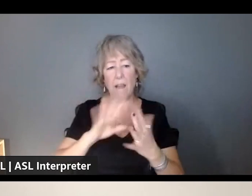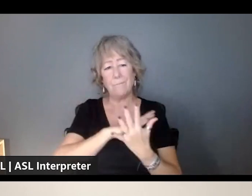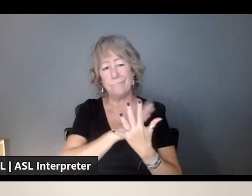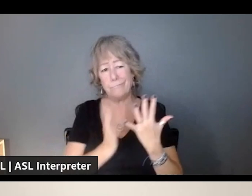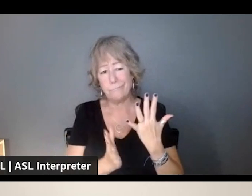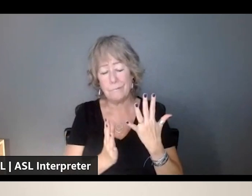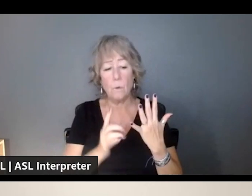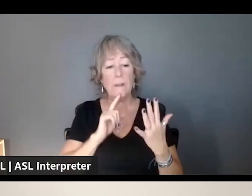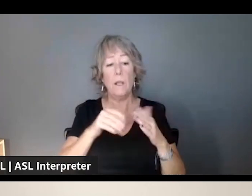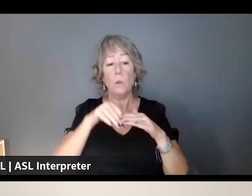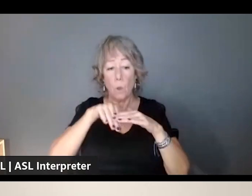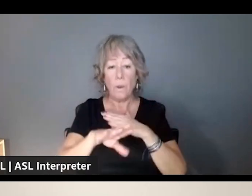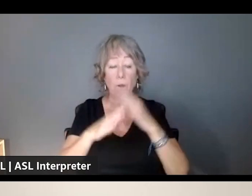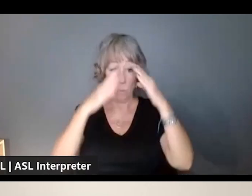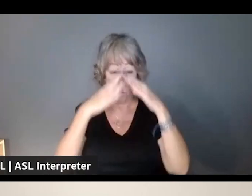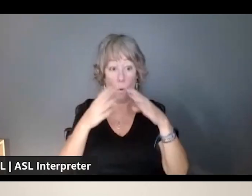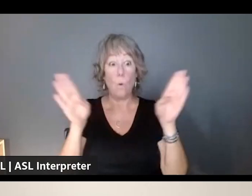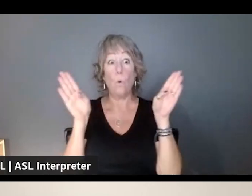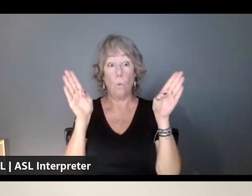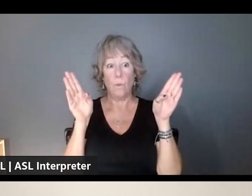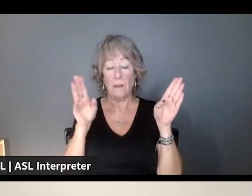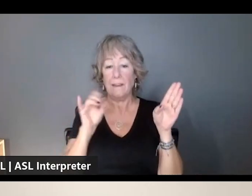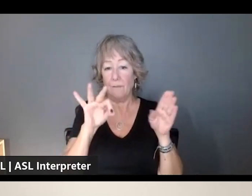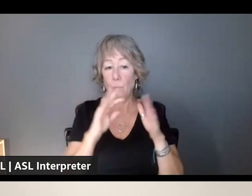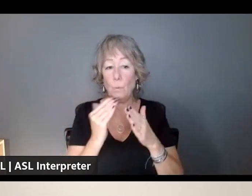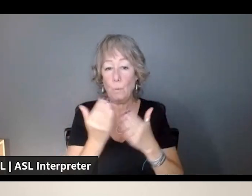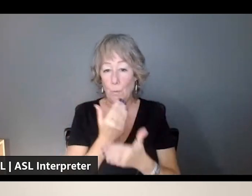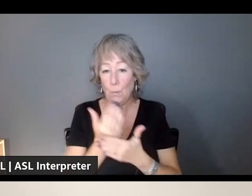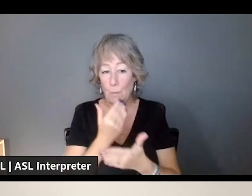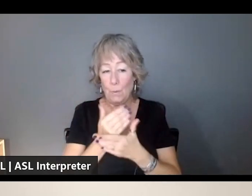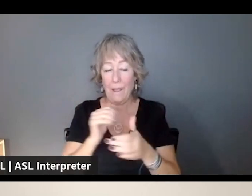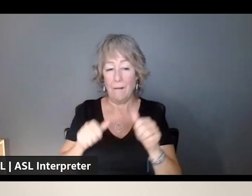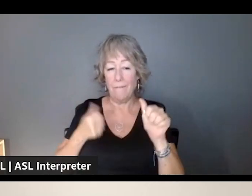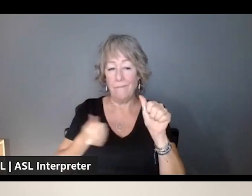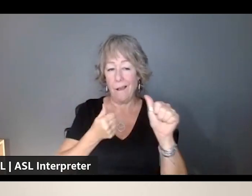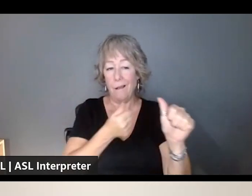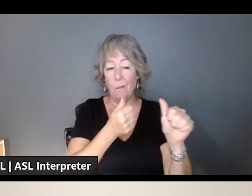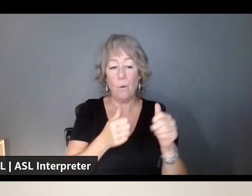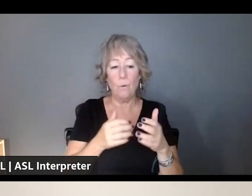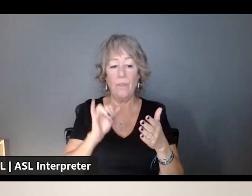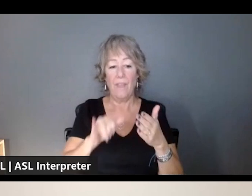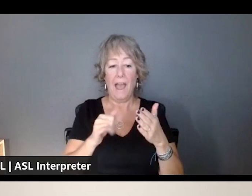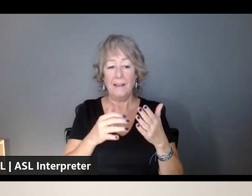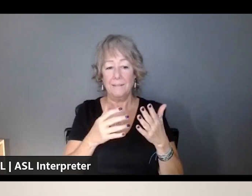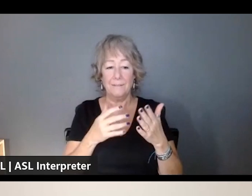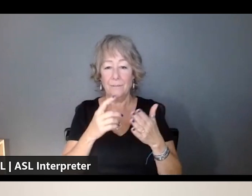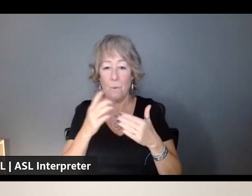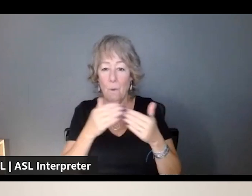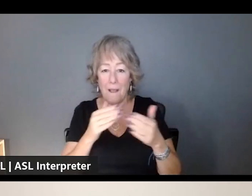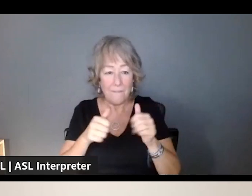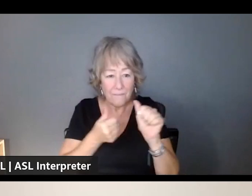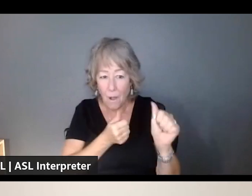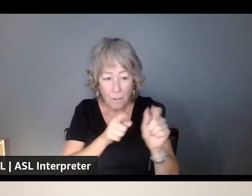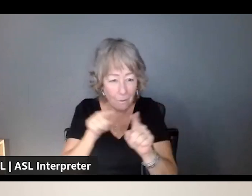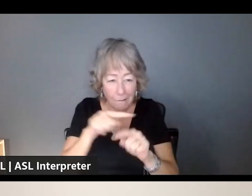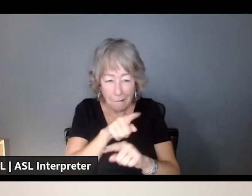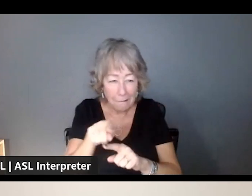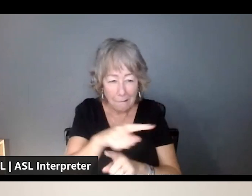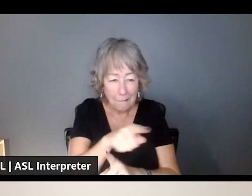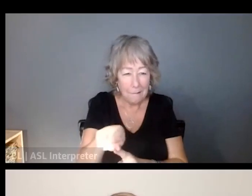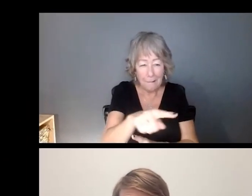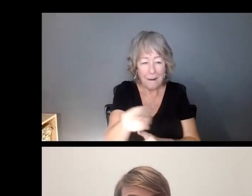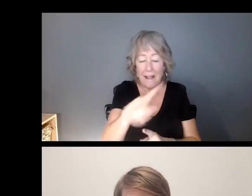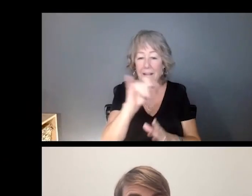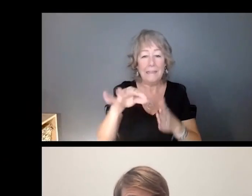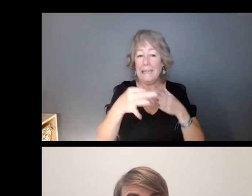would say, go in with an open mind if you're new, and follow the trace, I guess, follow the trail that